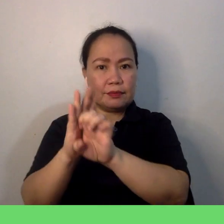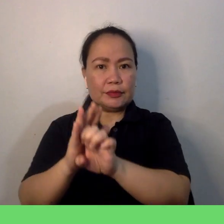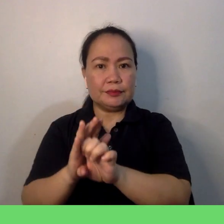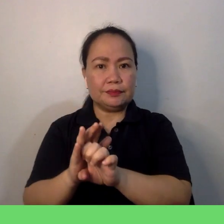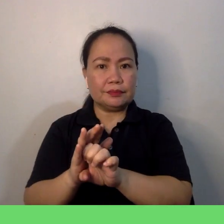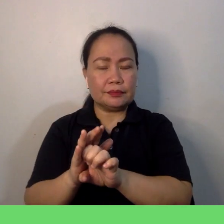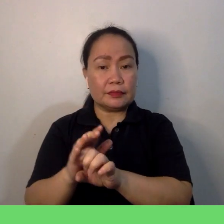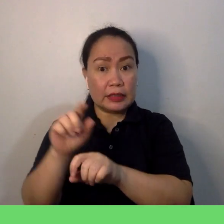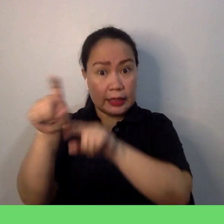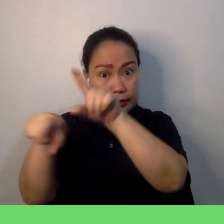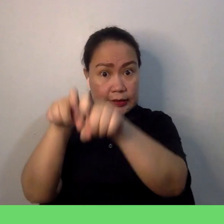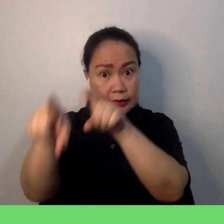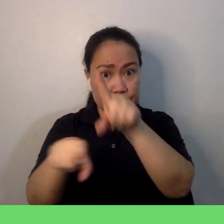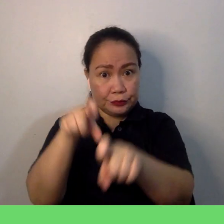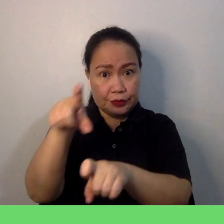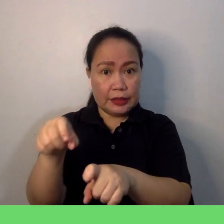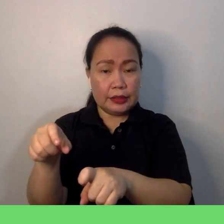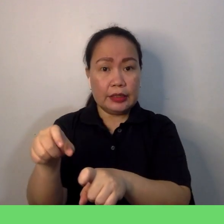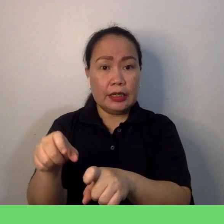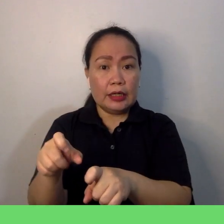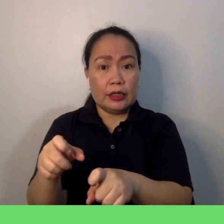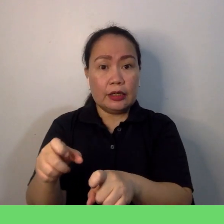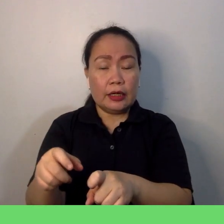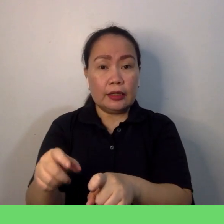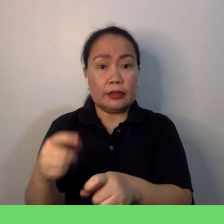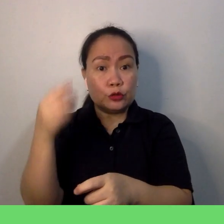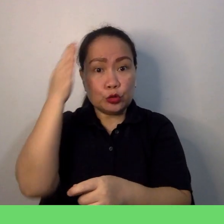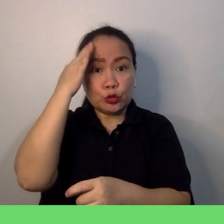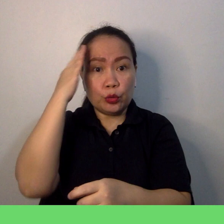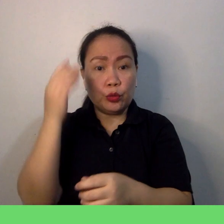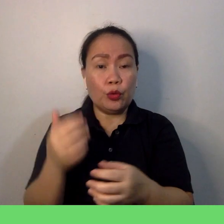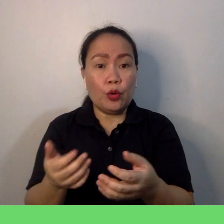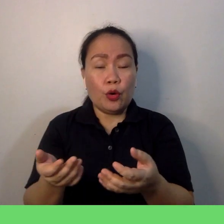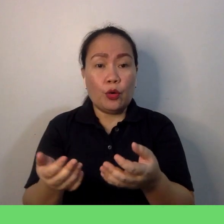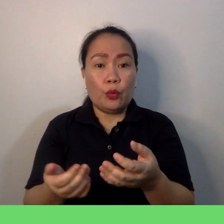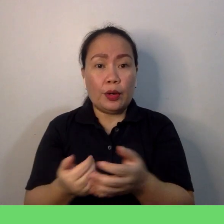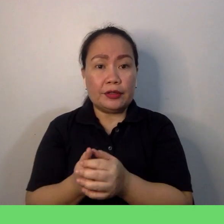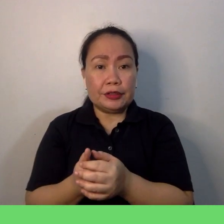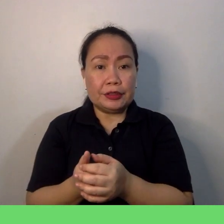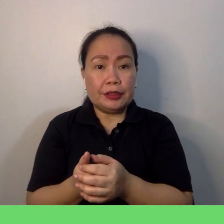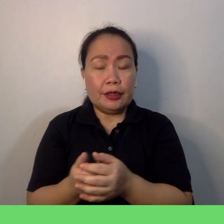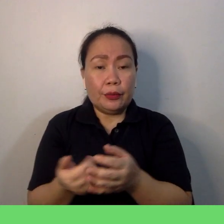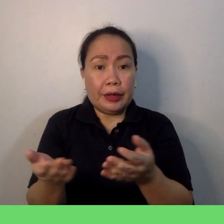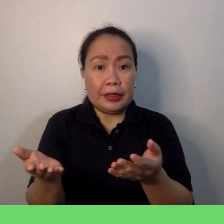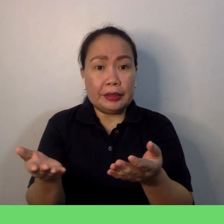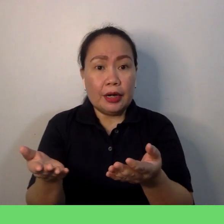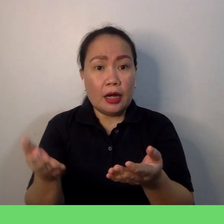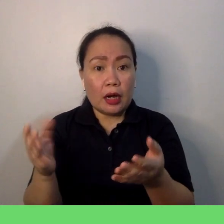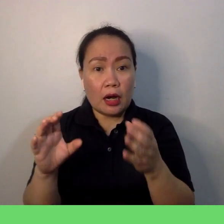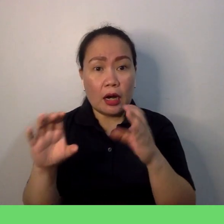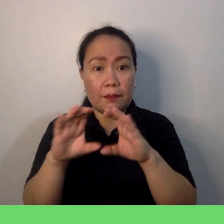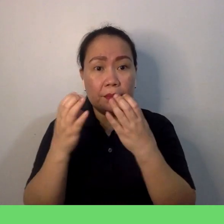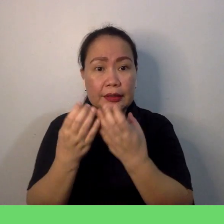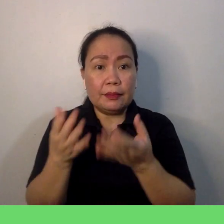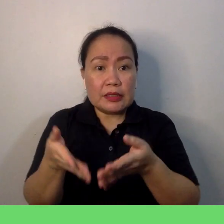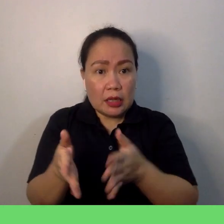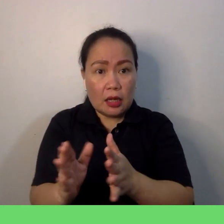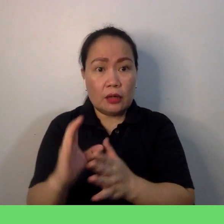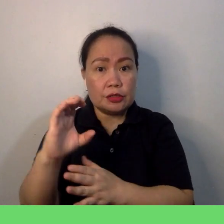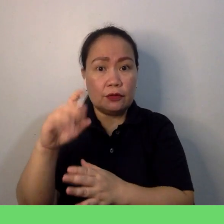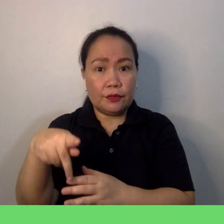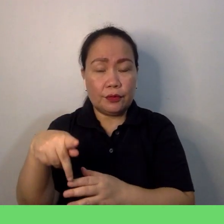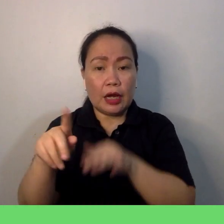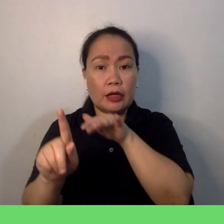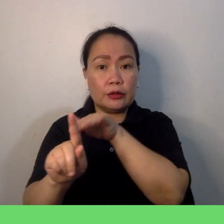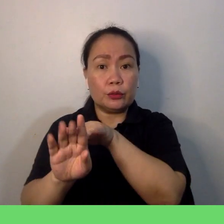Another, a survey was conducted to know whether the company must allow cell phones at work. They collected data by asking the